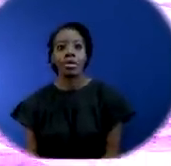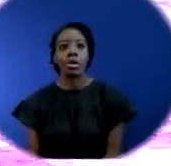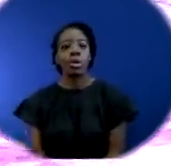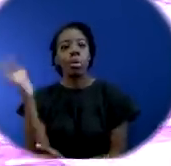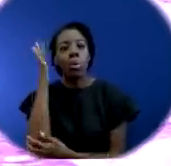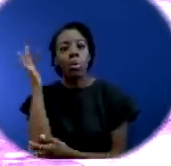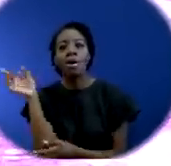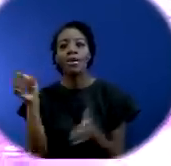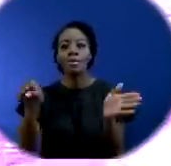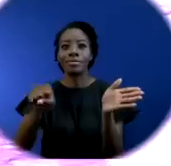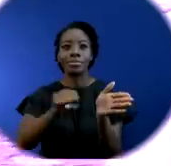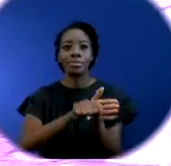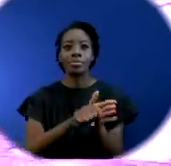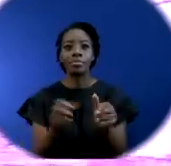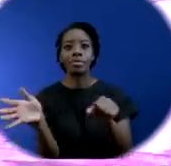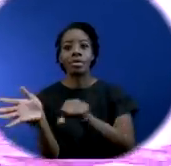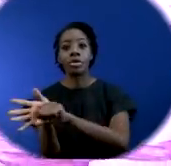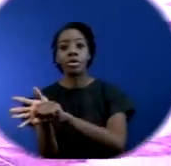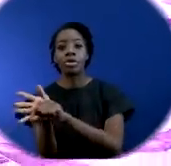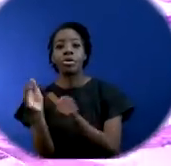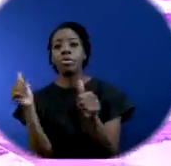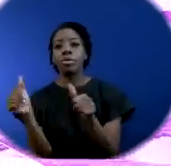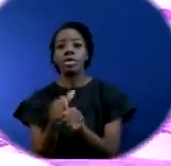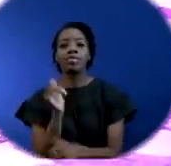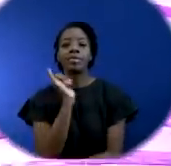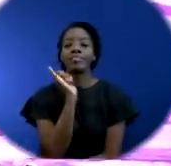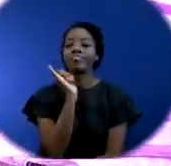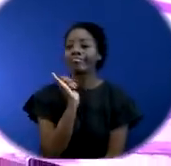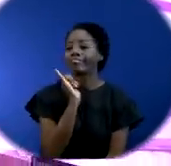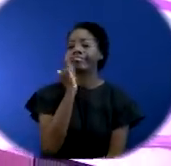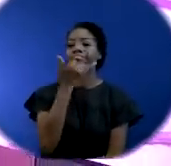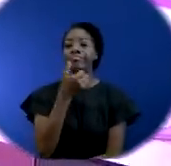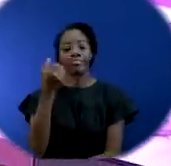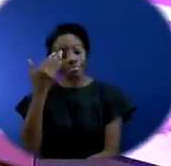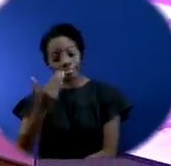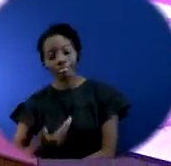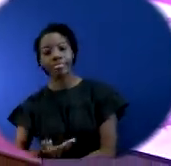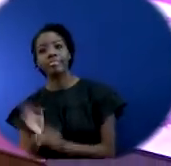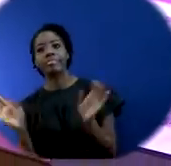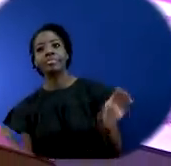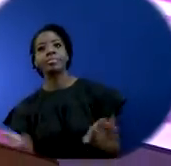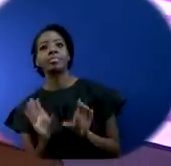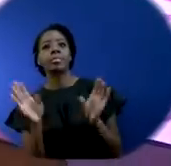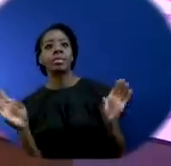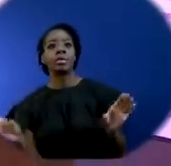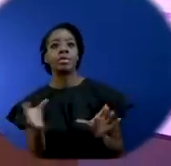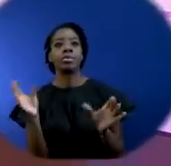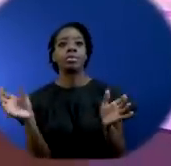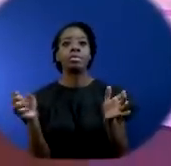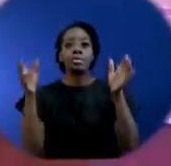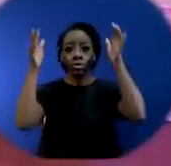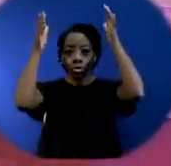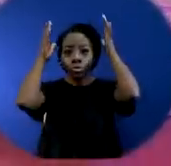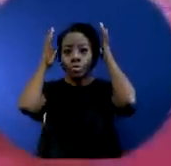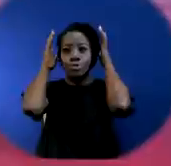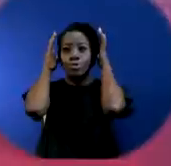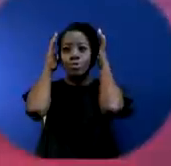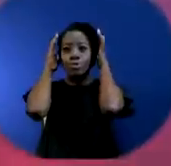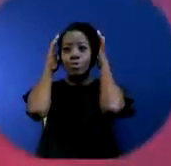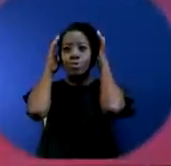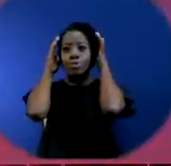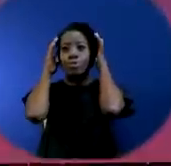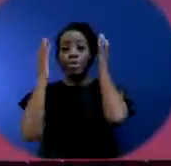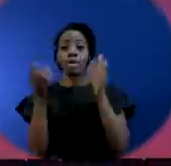'Cause in those nails was every mistake I made. The thorns were